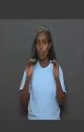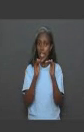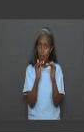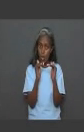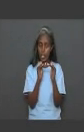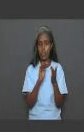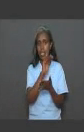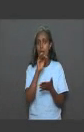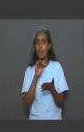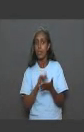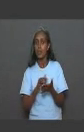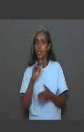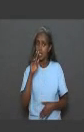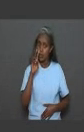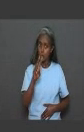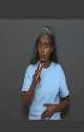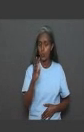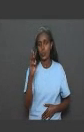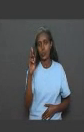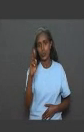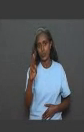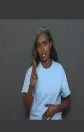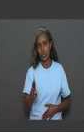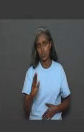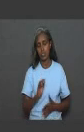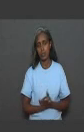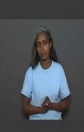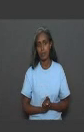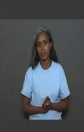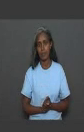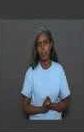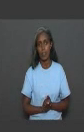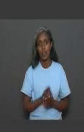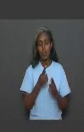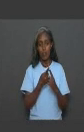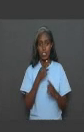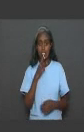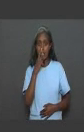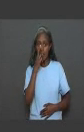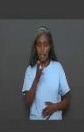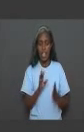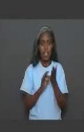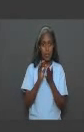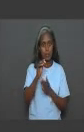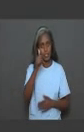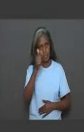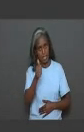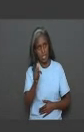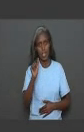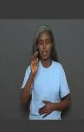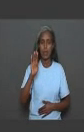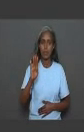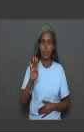of equality between two ratios. For the real numbers